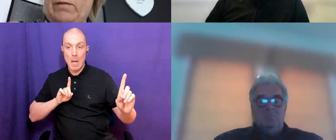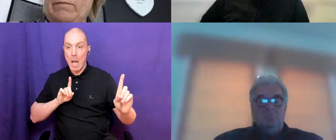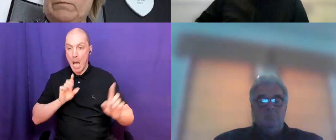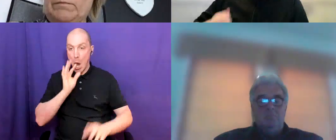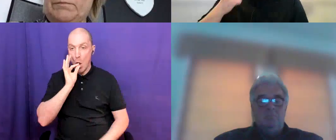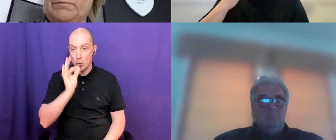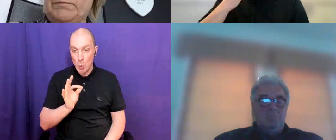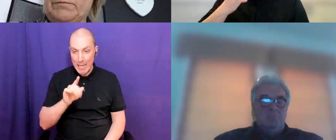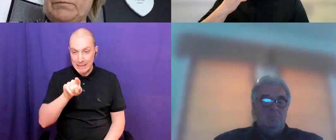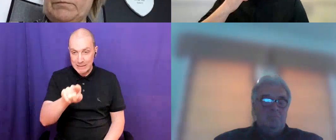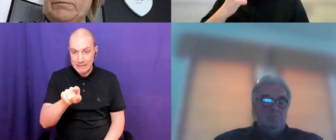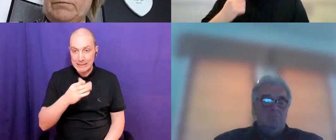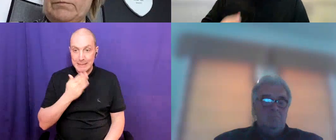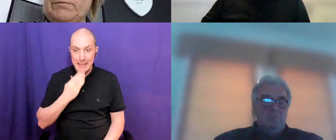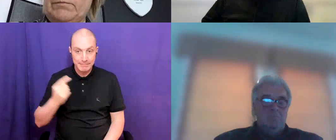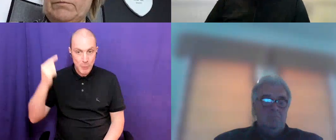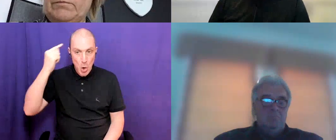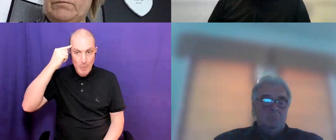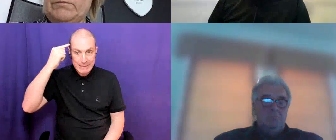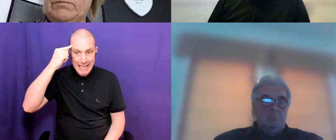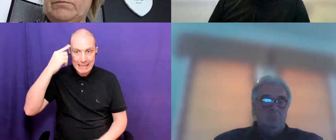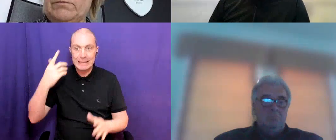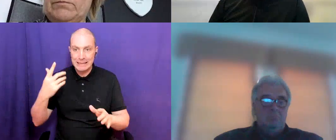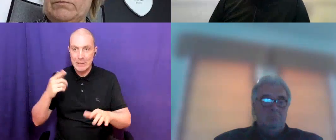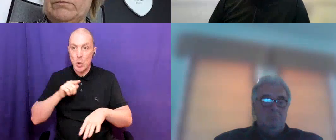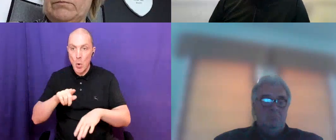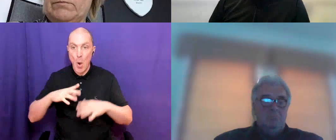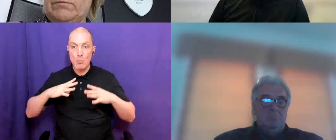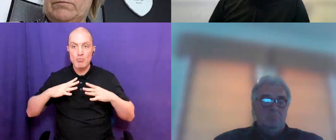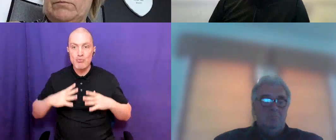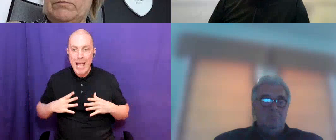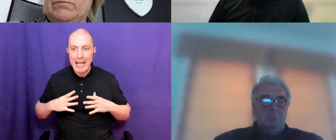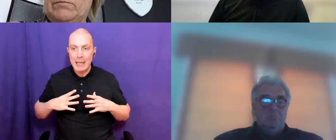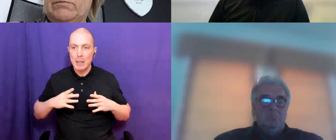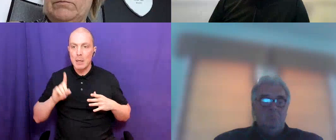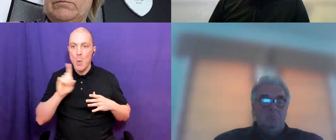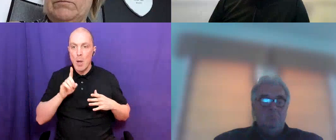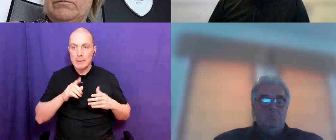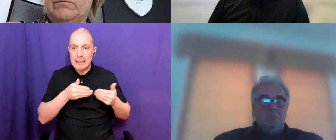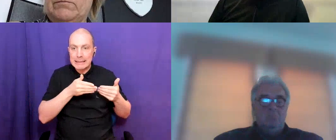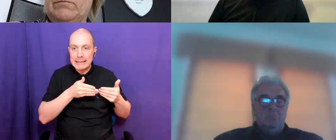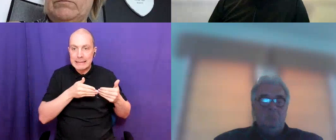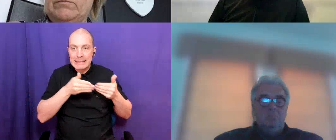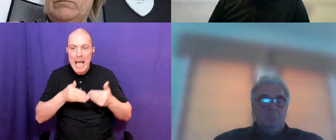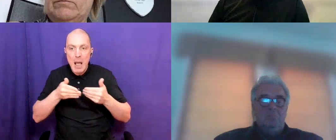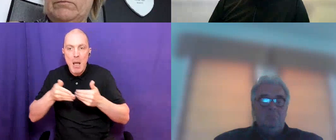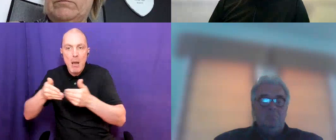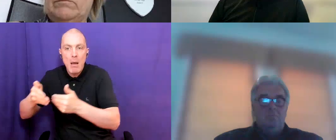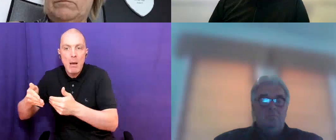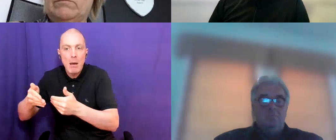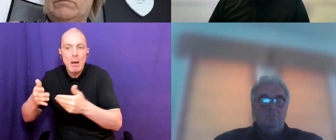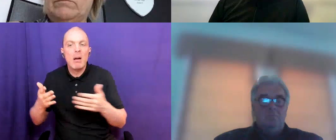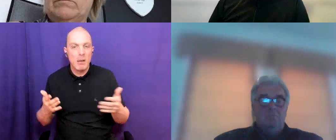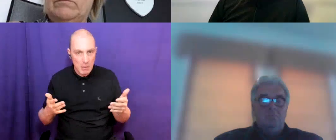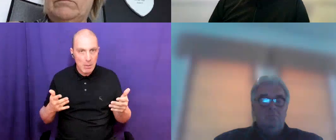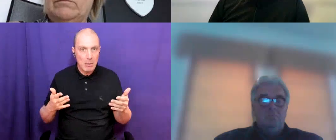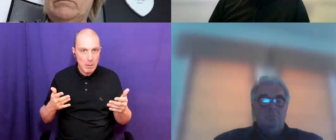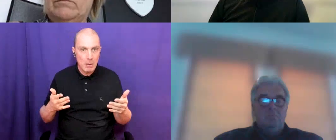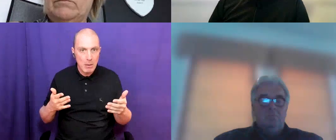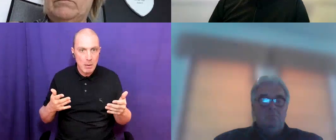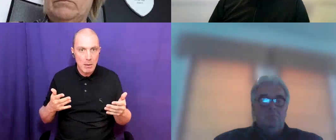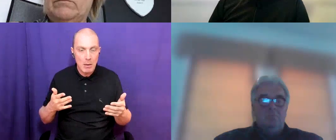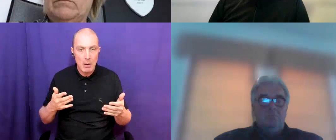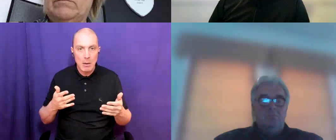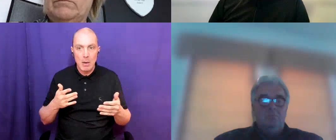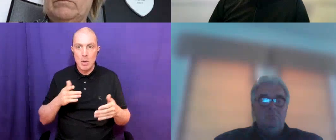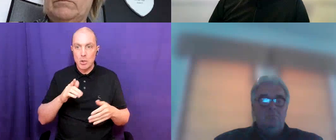use a bit of common sense in staggering breaks and free up seats within a reasonable time to allow others access. Treat this like the